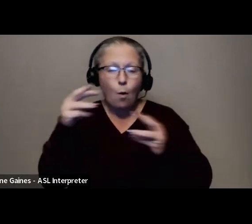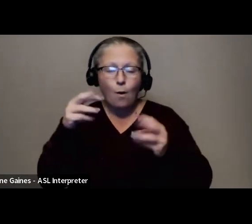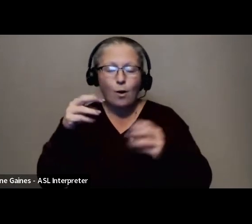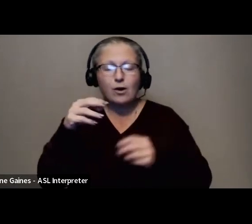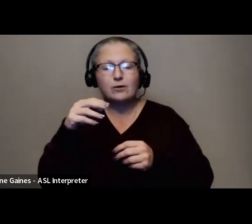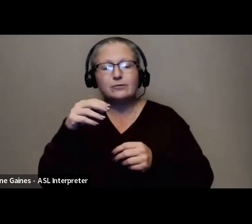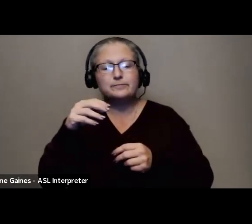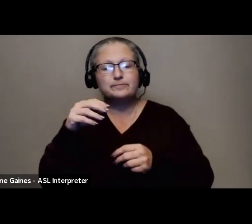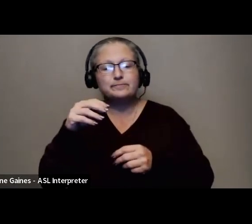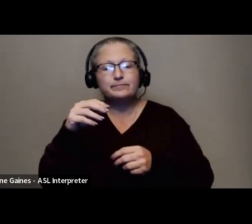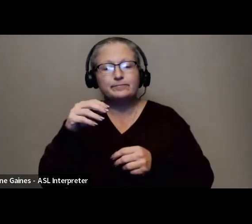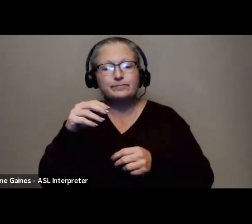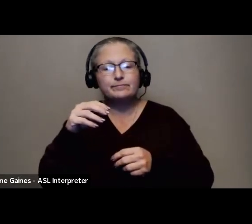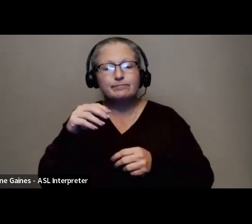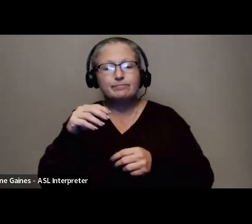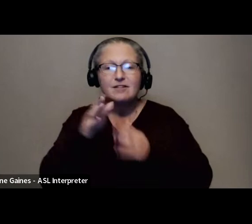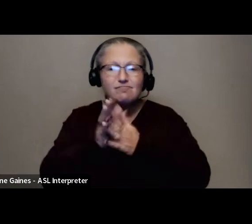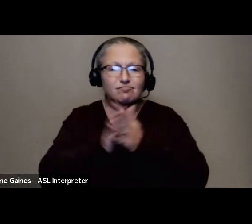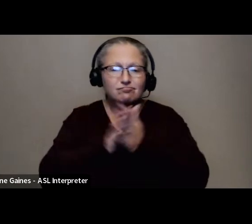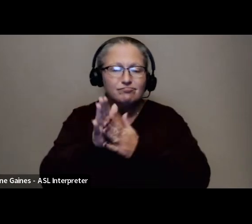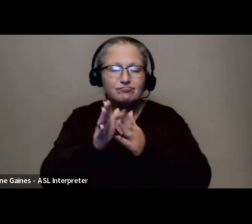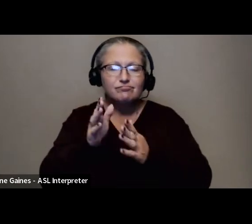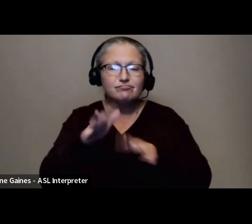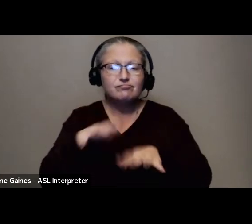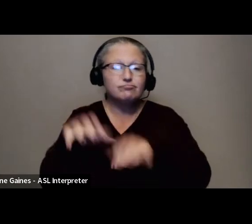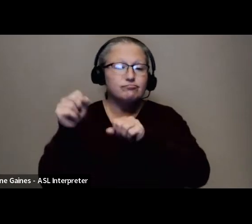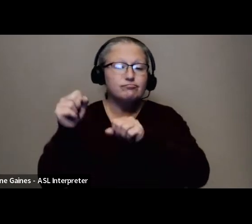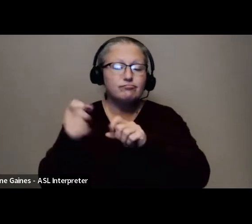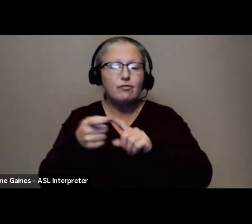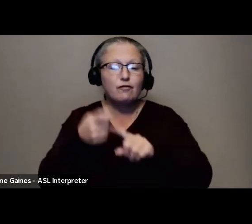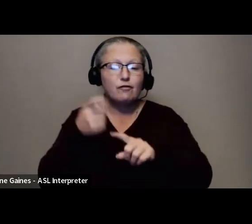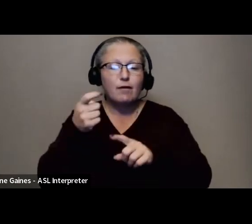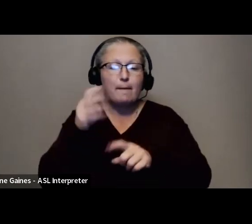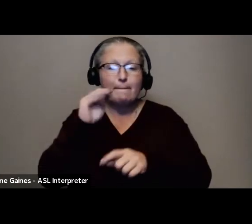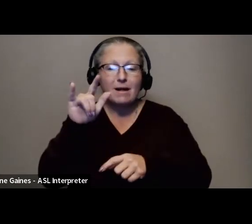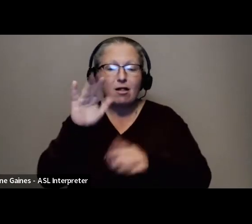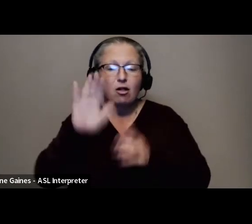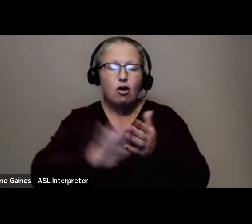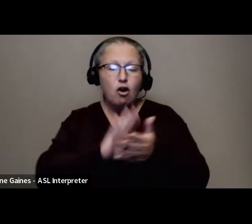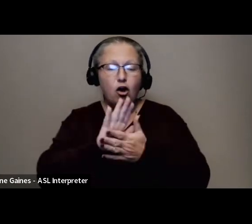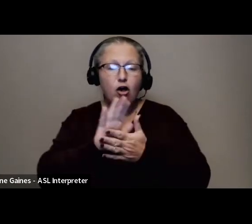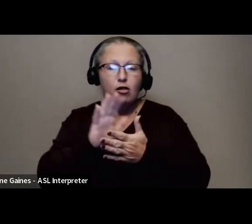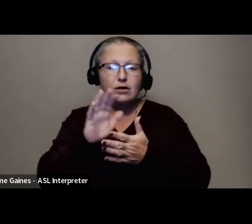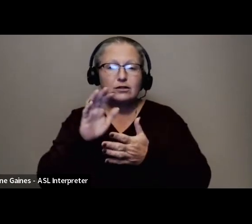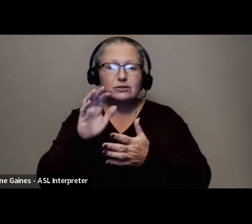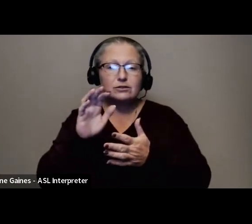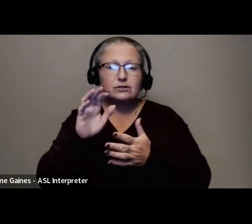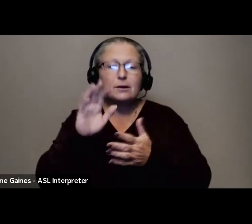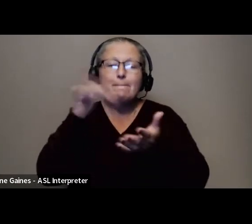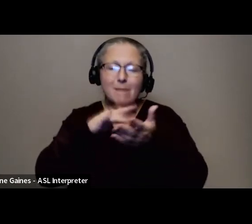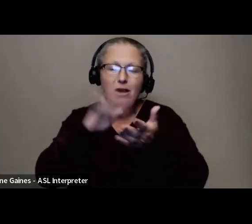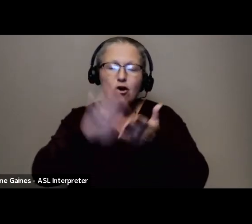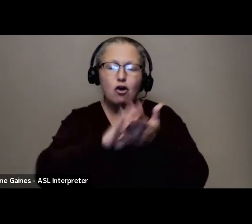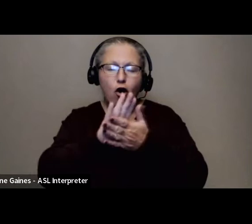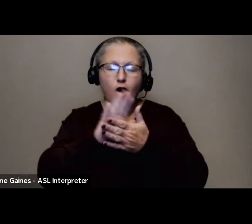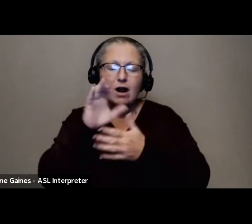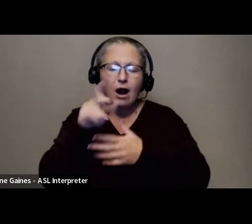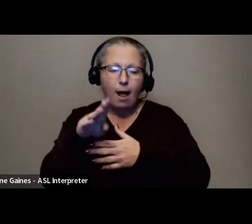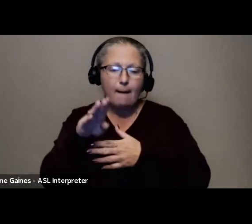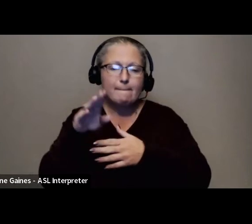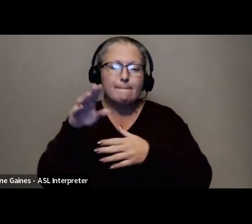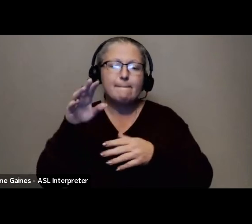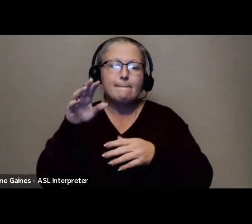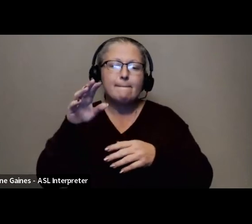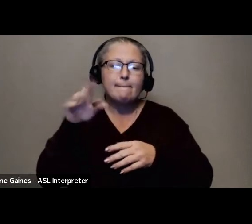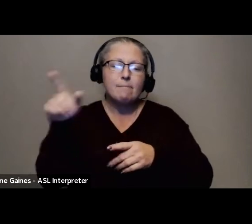an initiative taken up by one of the Middle College clubs called MC Effect. And they're more or